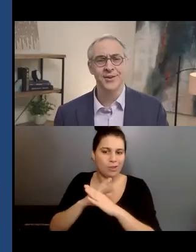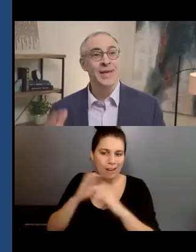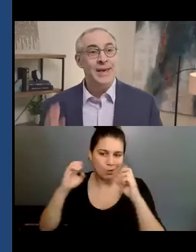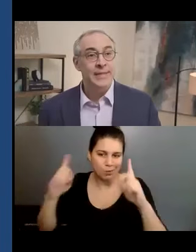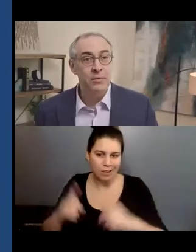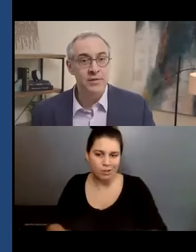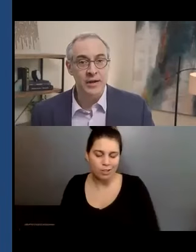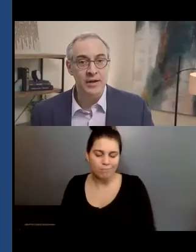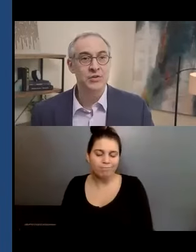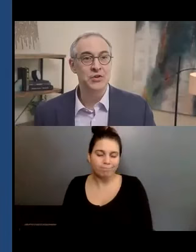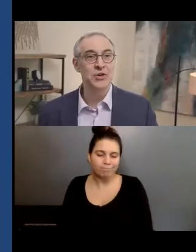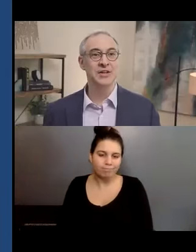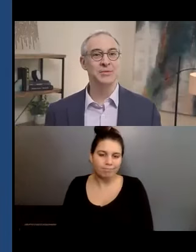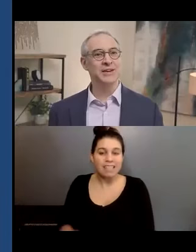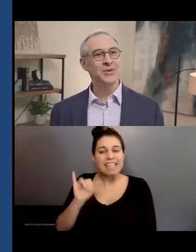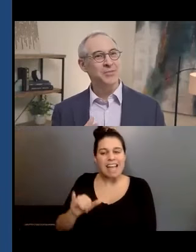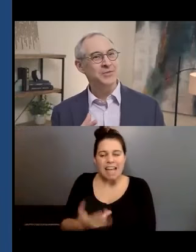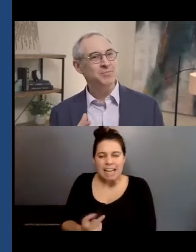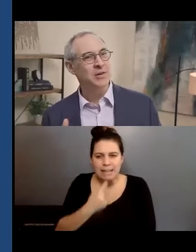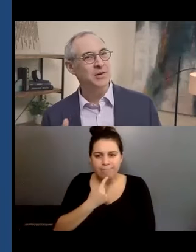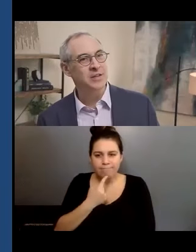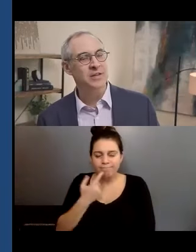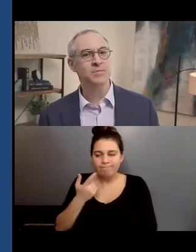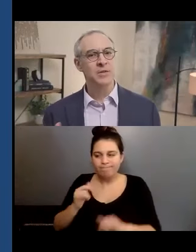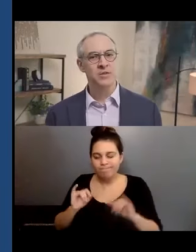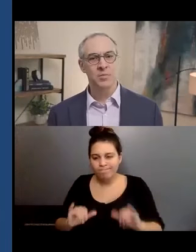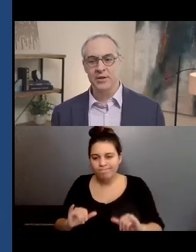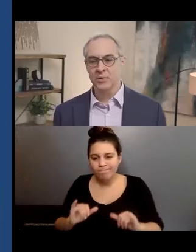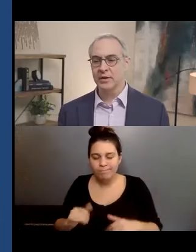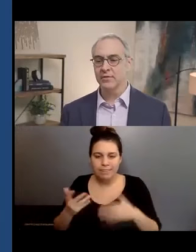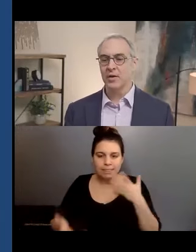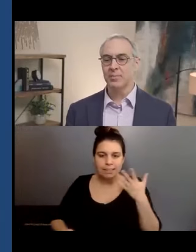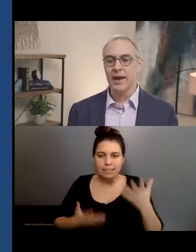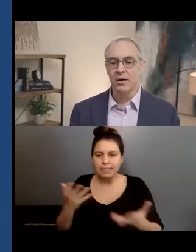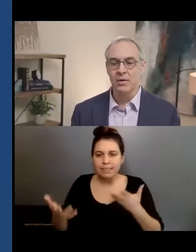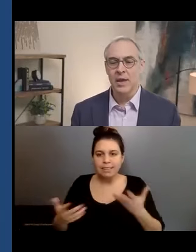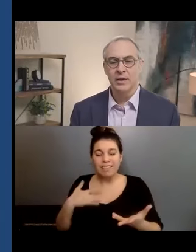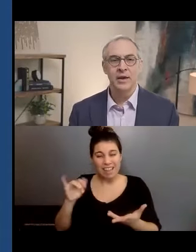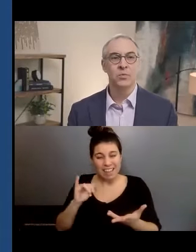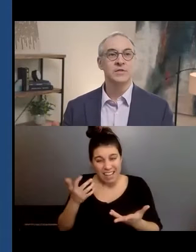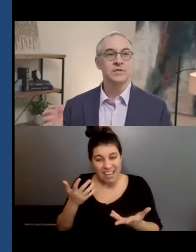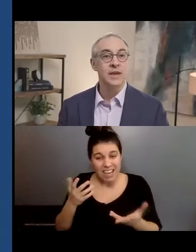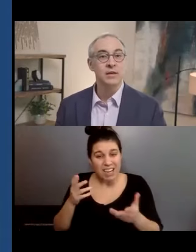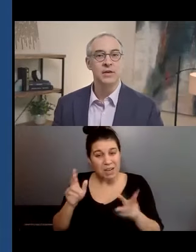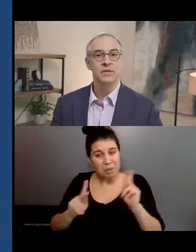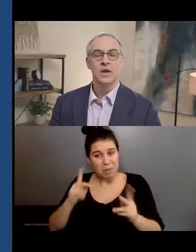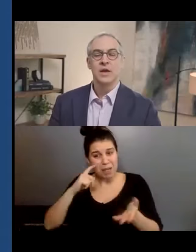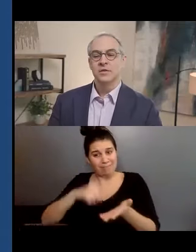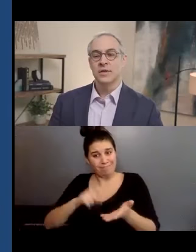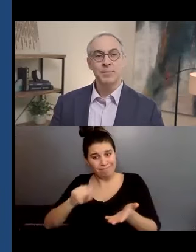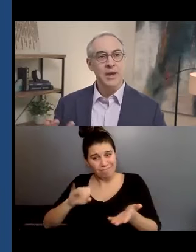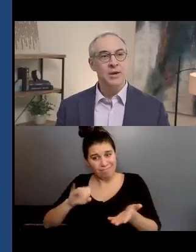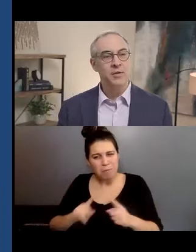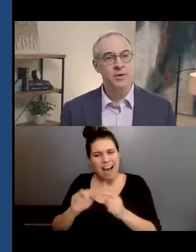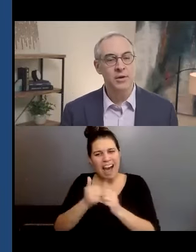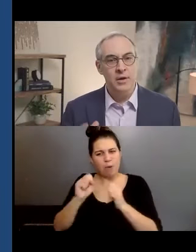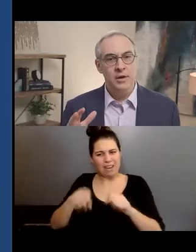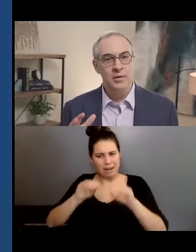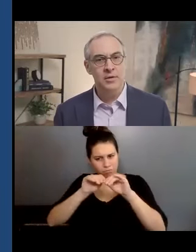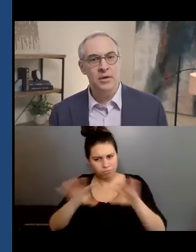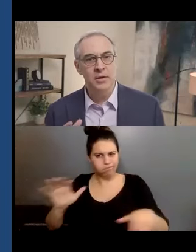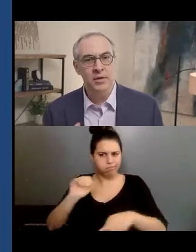education. So that was kind of discouraging. It was like, okay, we're starting to see this. Maybe there's a place we can develop, but how can we scale this? So that became